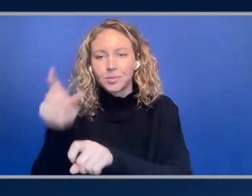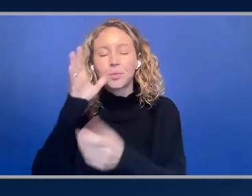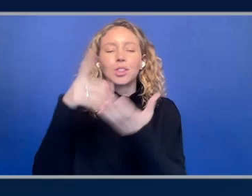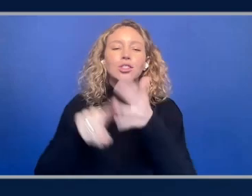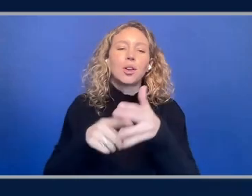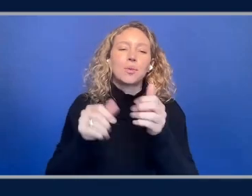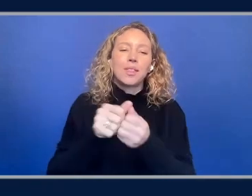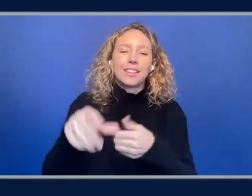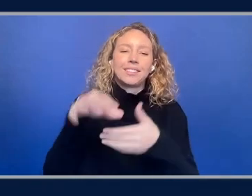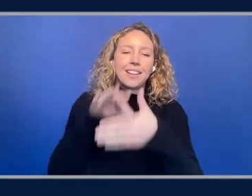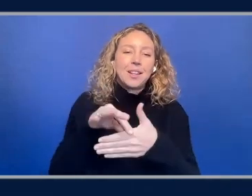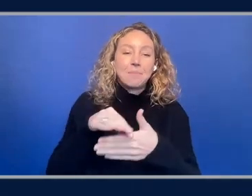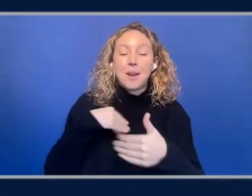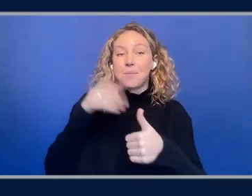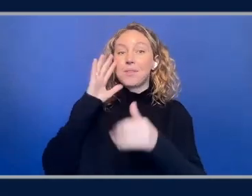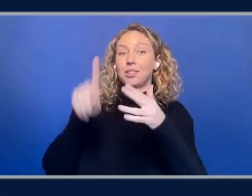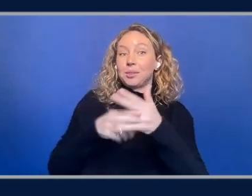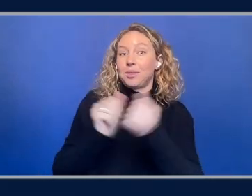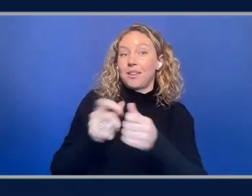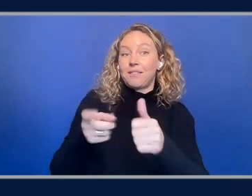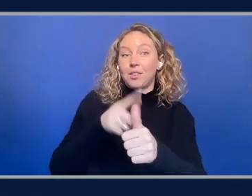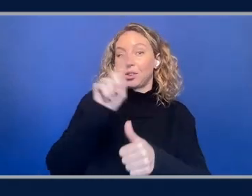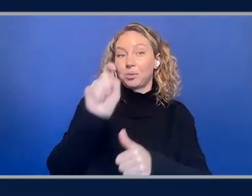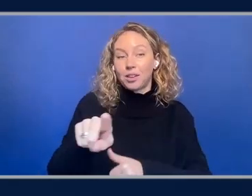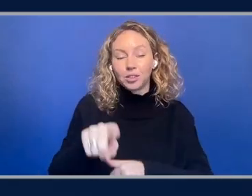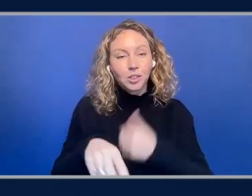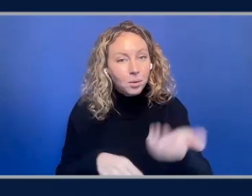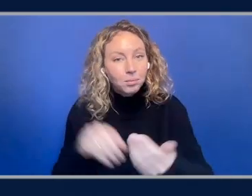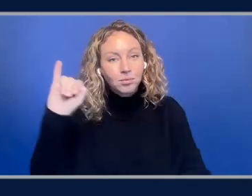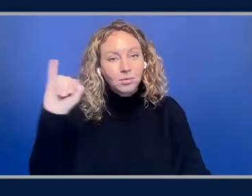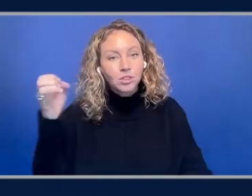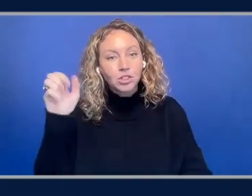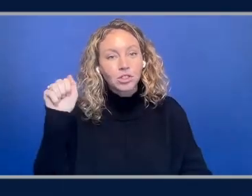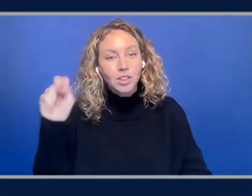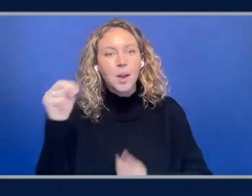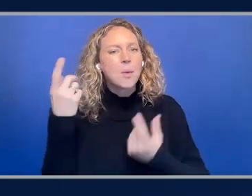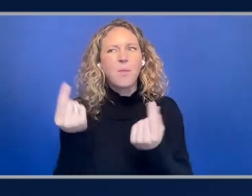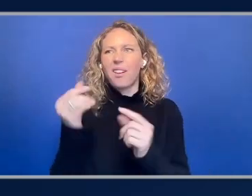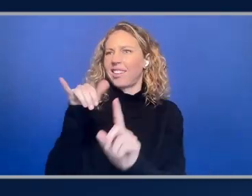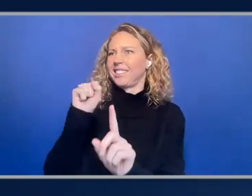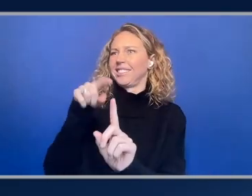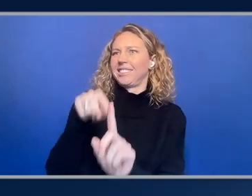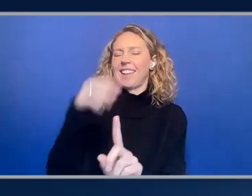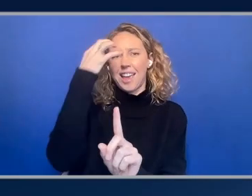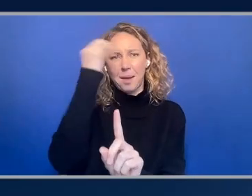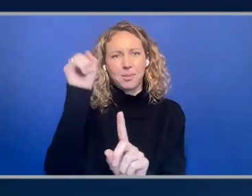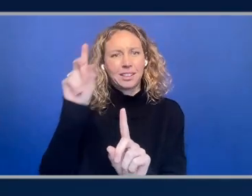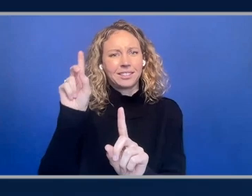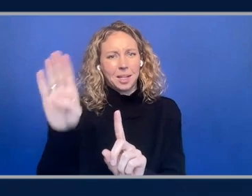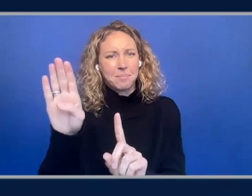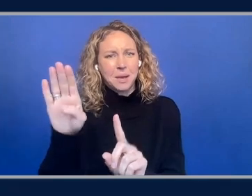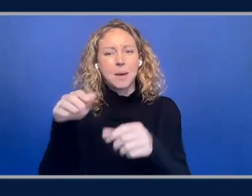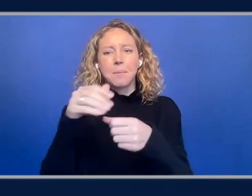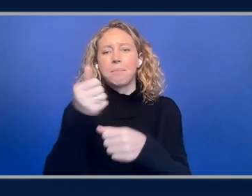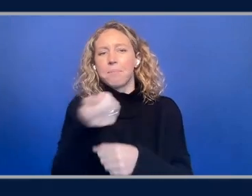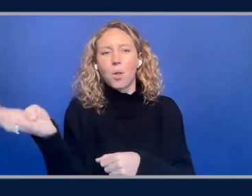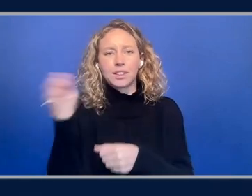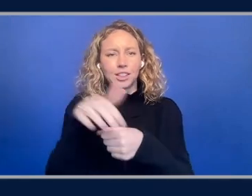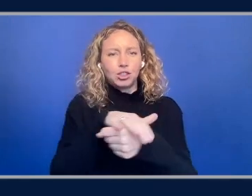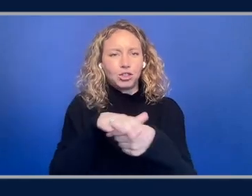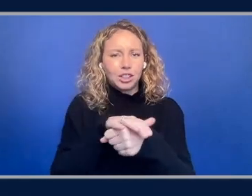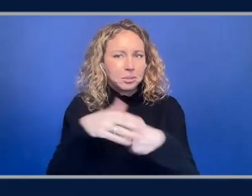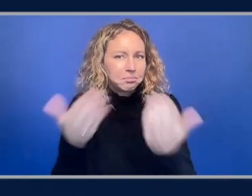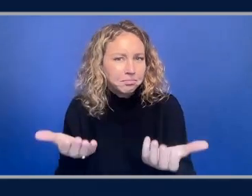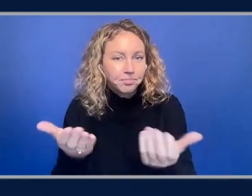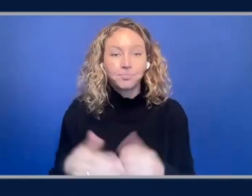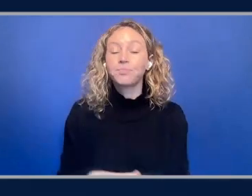first question. So what is Amazon MemoryDB multi-region? Yeah, so MemoryDB